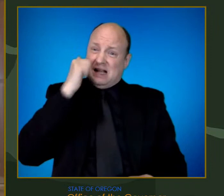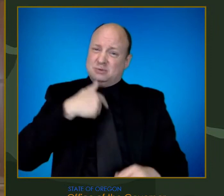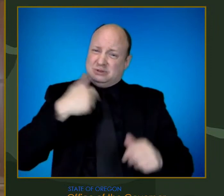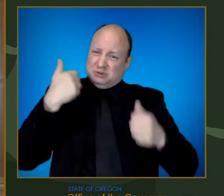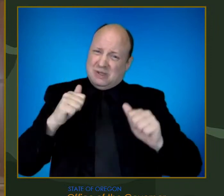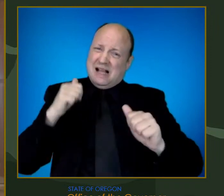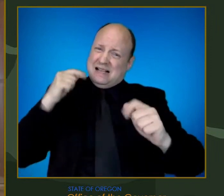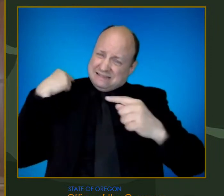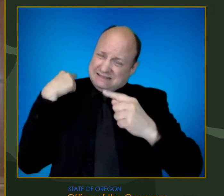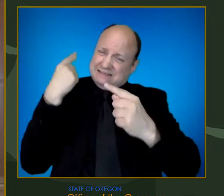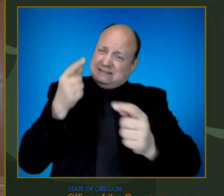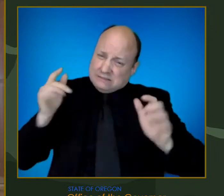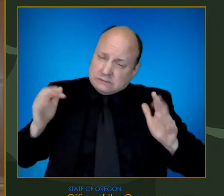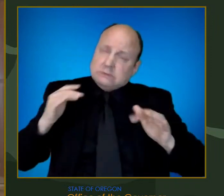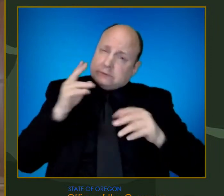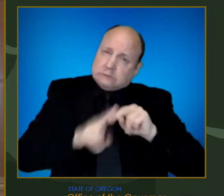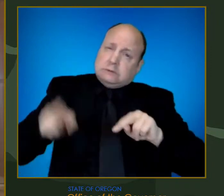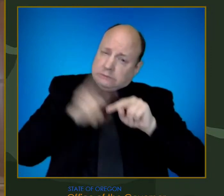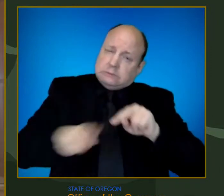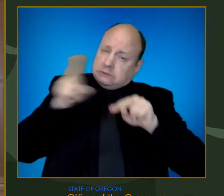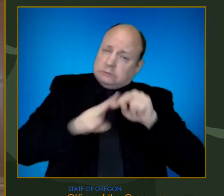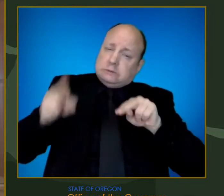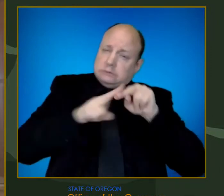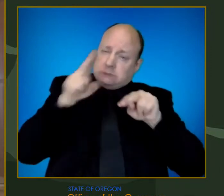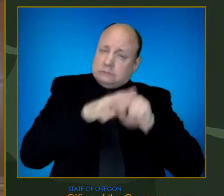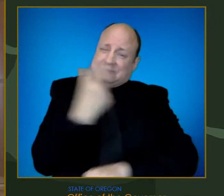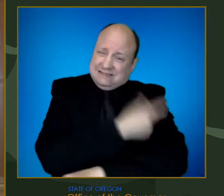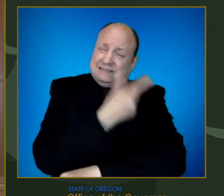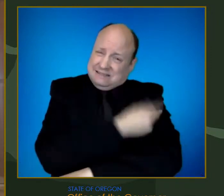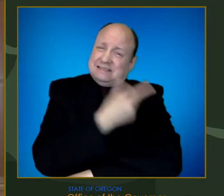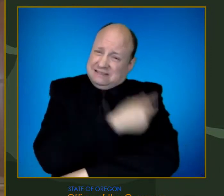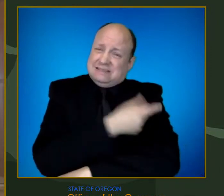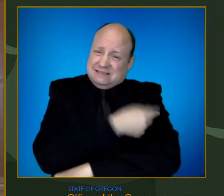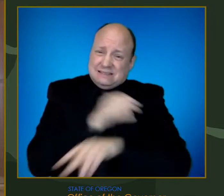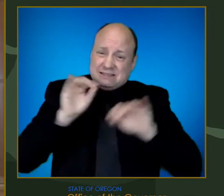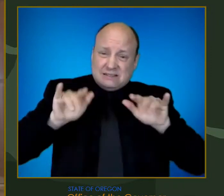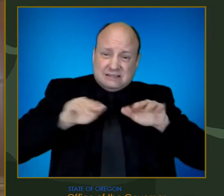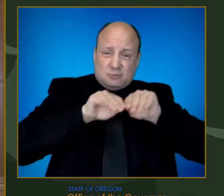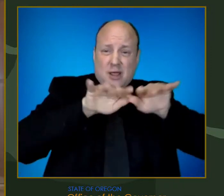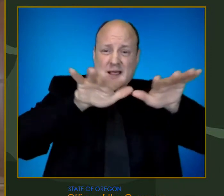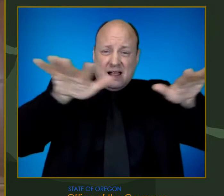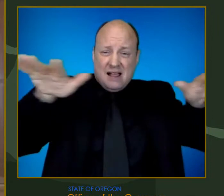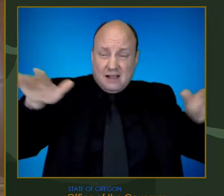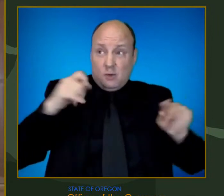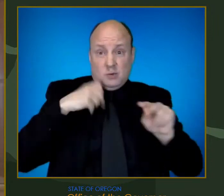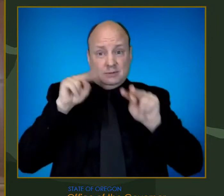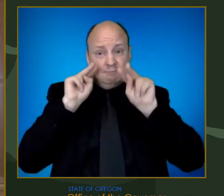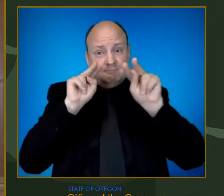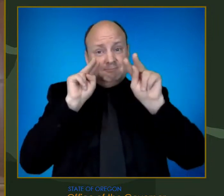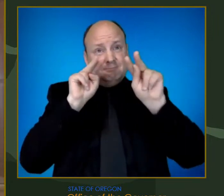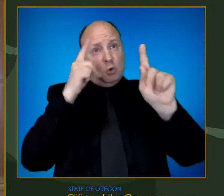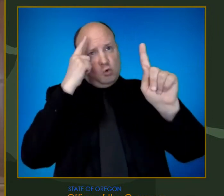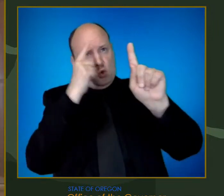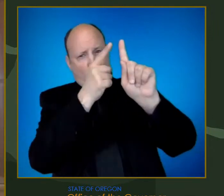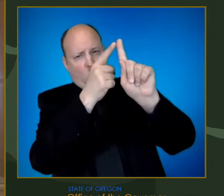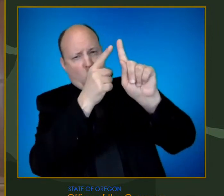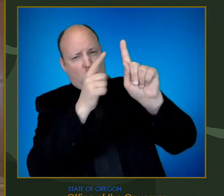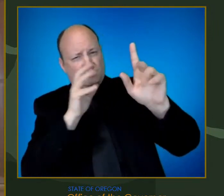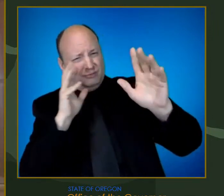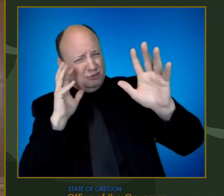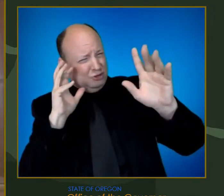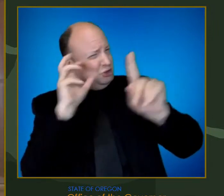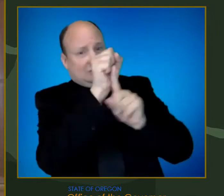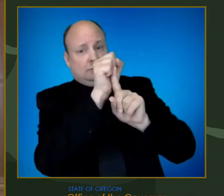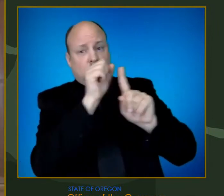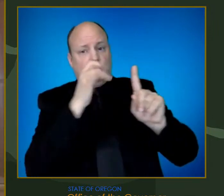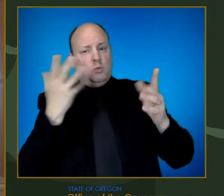need from the virus. We must keep our eyes on the horizon and honor the personal responsibility we all share